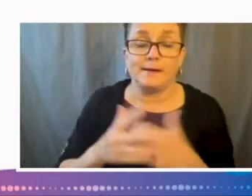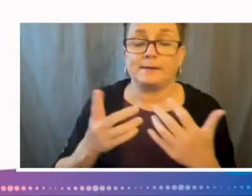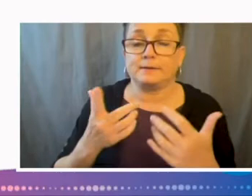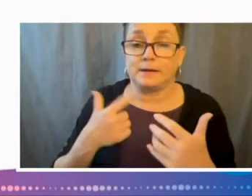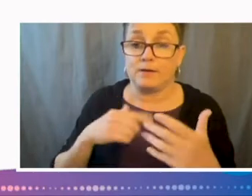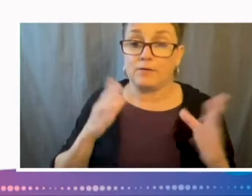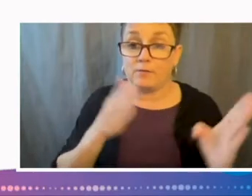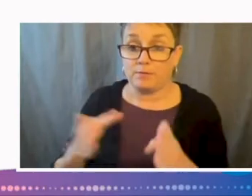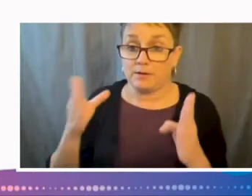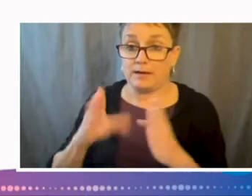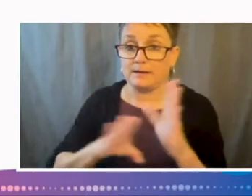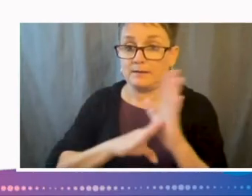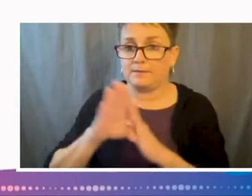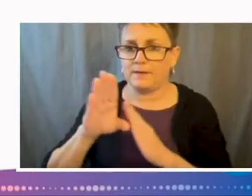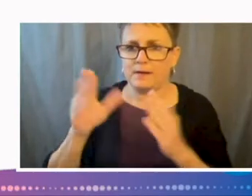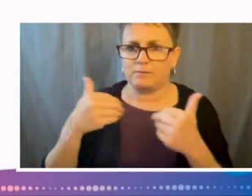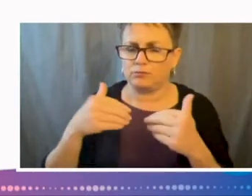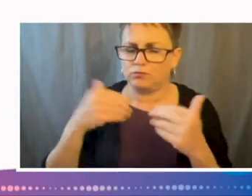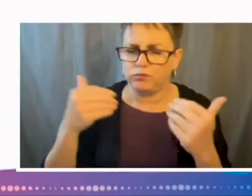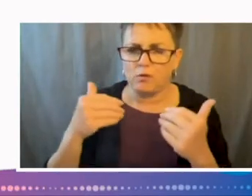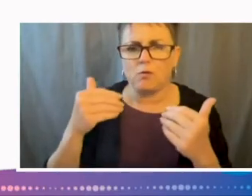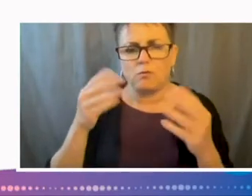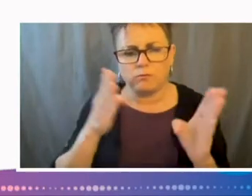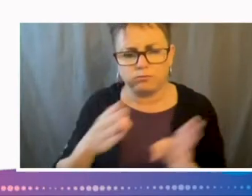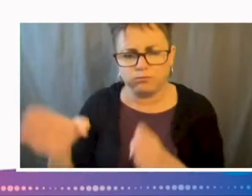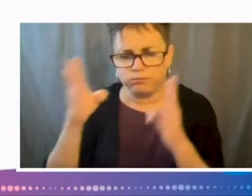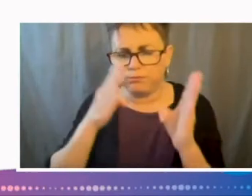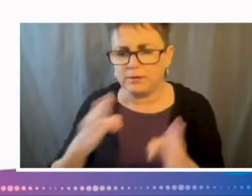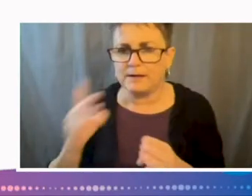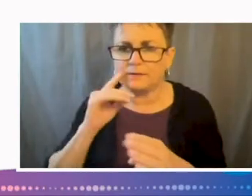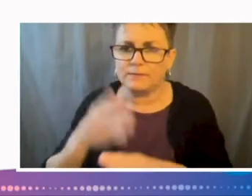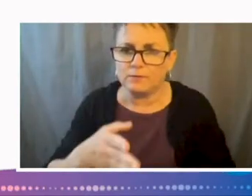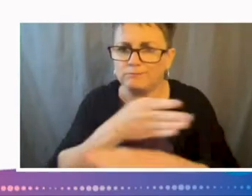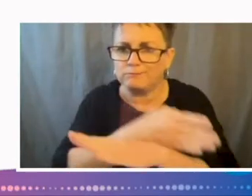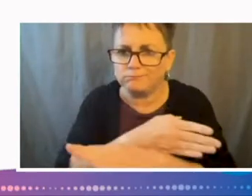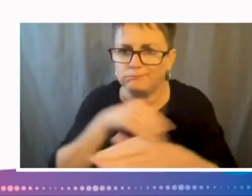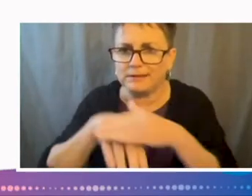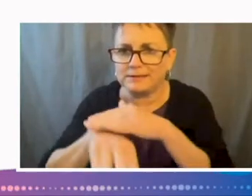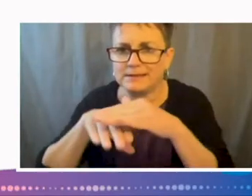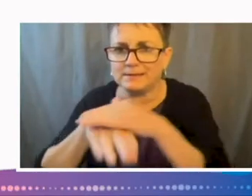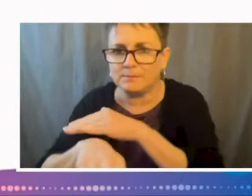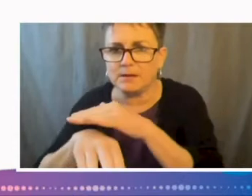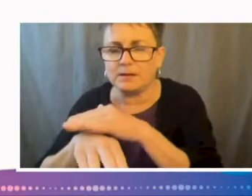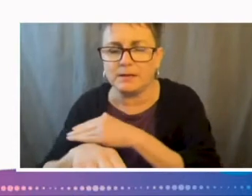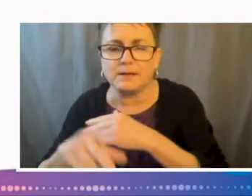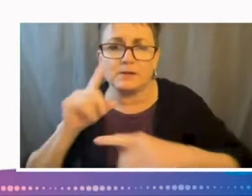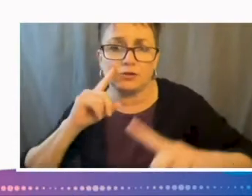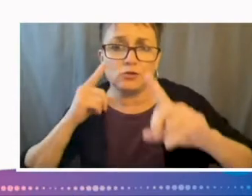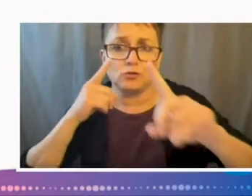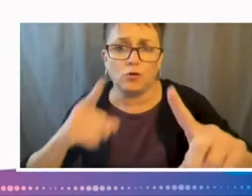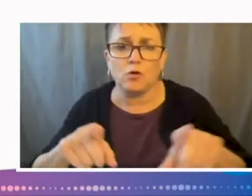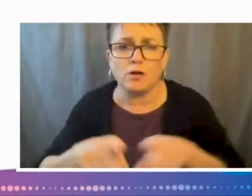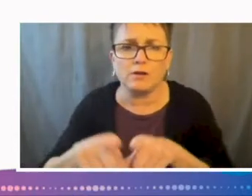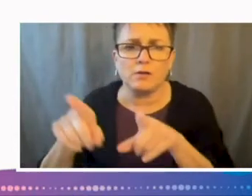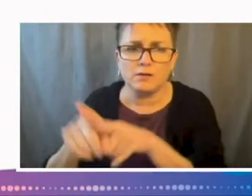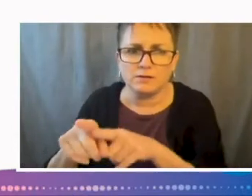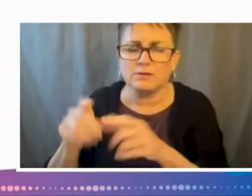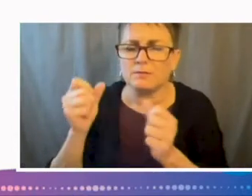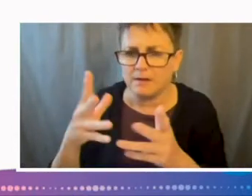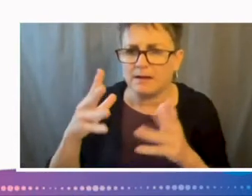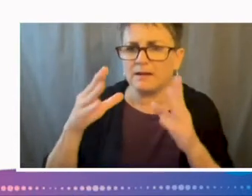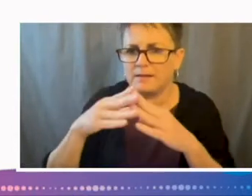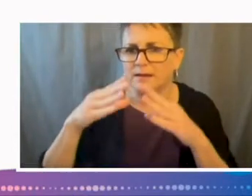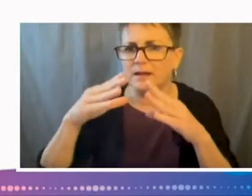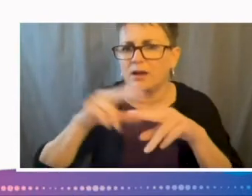develops high-level concept plans to assess feasibility of improvements aimed at providing accessibility at legacy rail stations that are